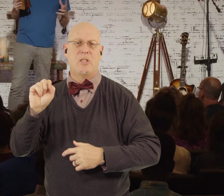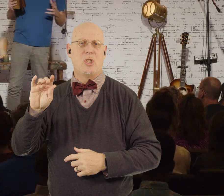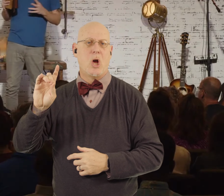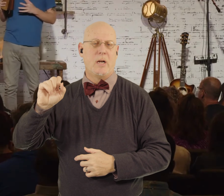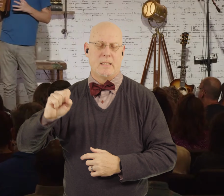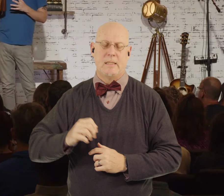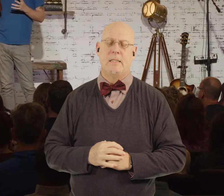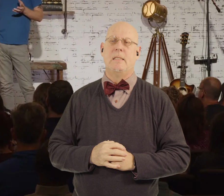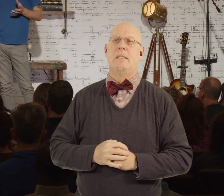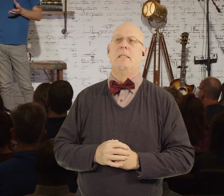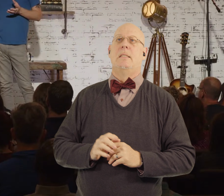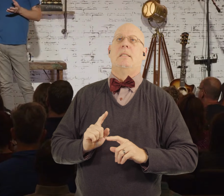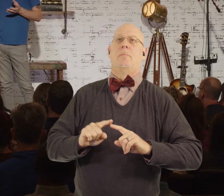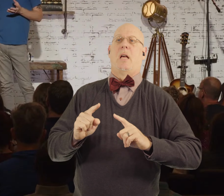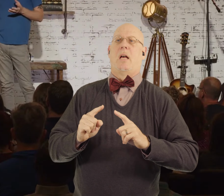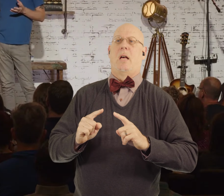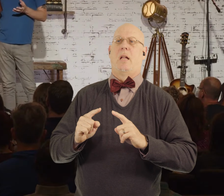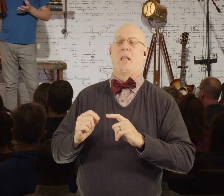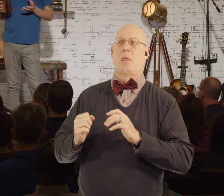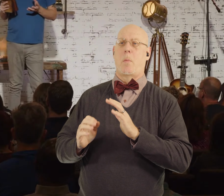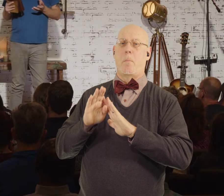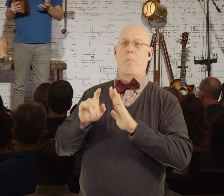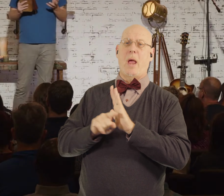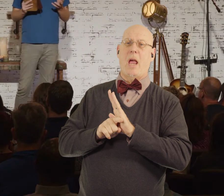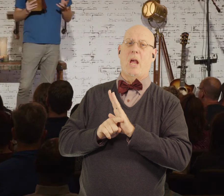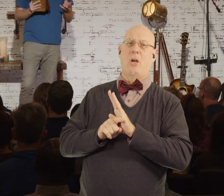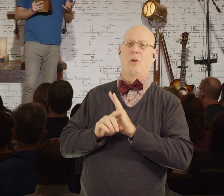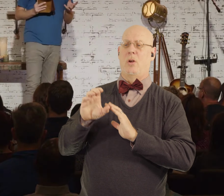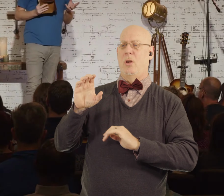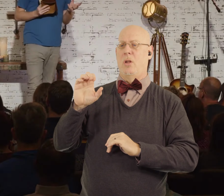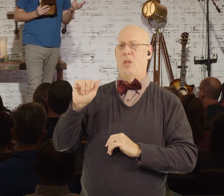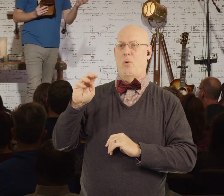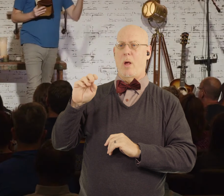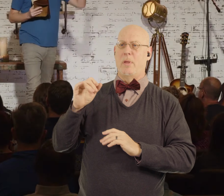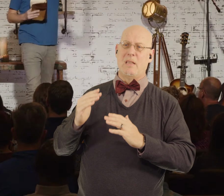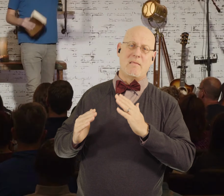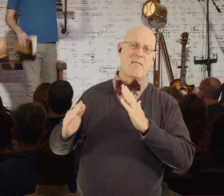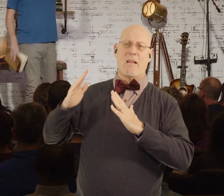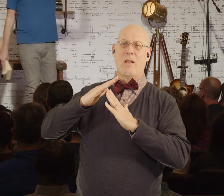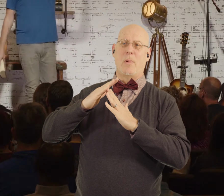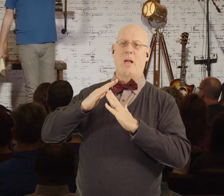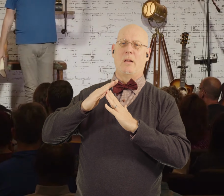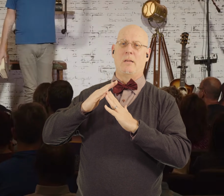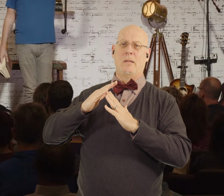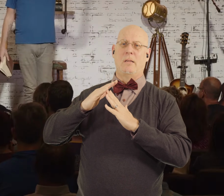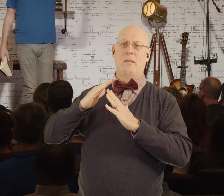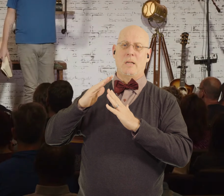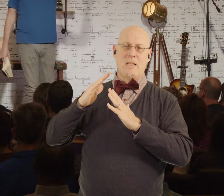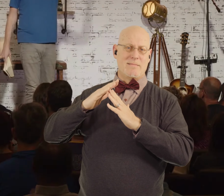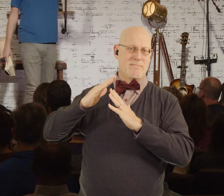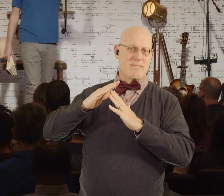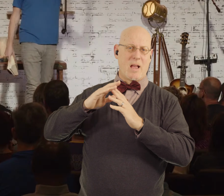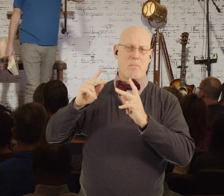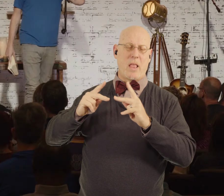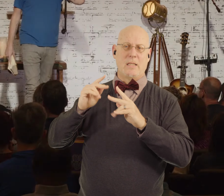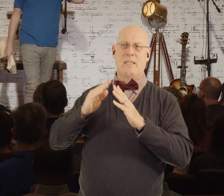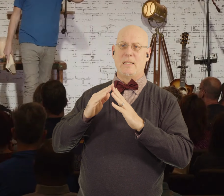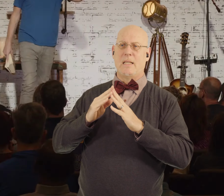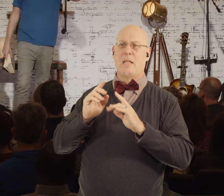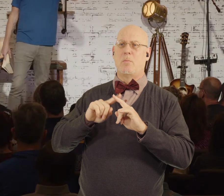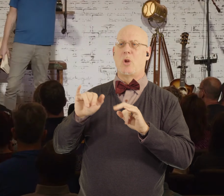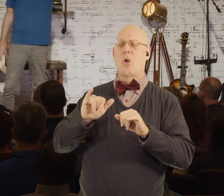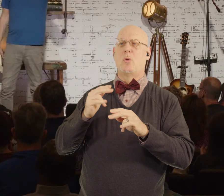the goddess of Sardis. And yet rising up in the background is not only the Acropolis of the city, the highest point, which we'll talk about here in a